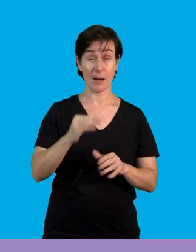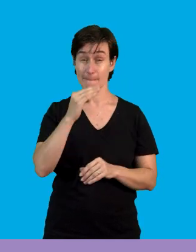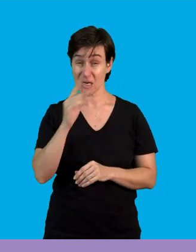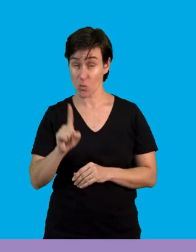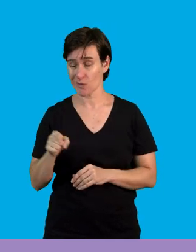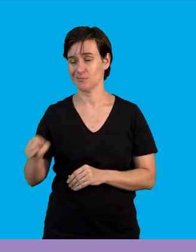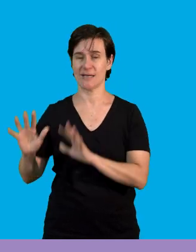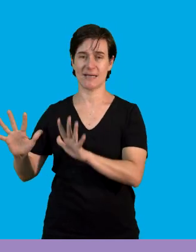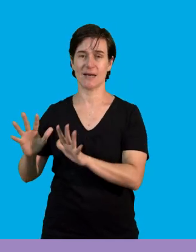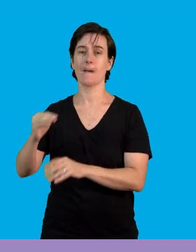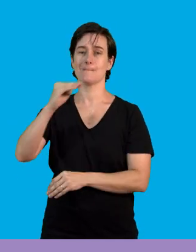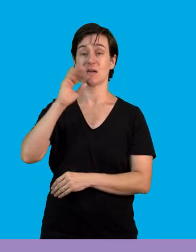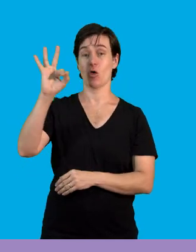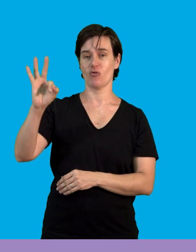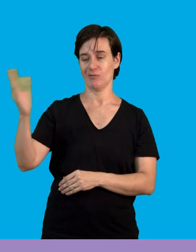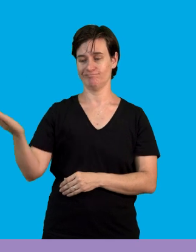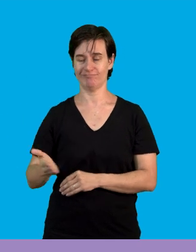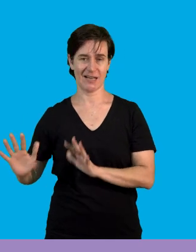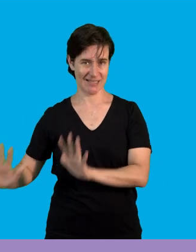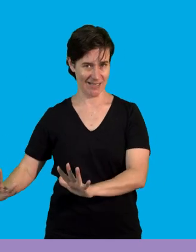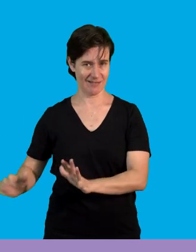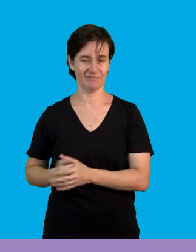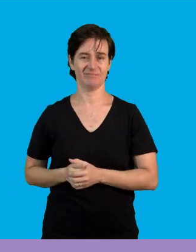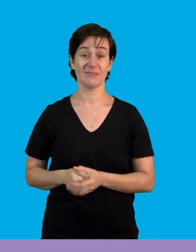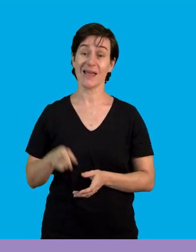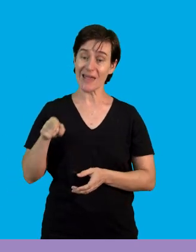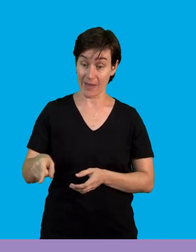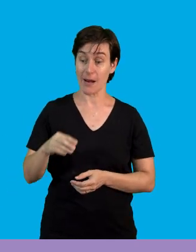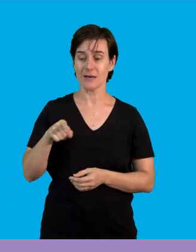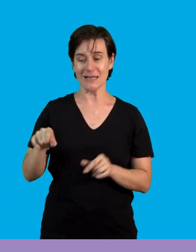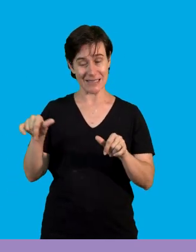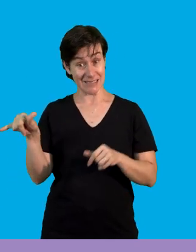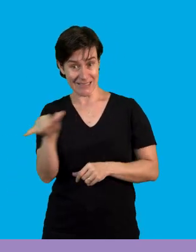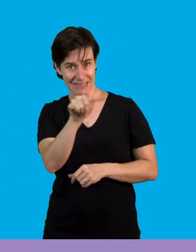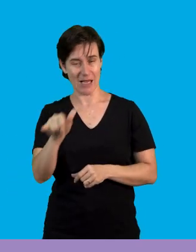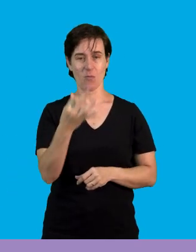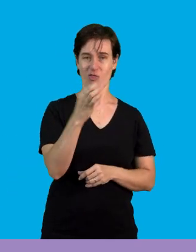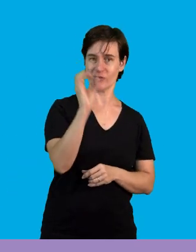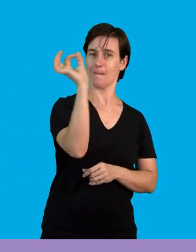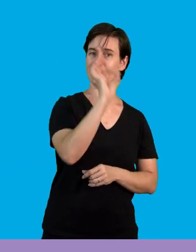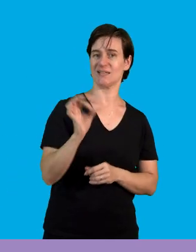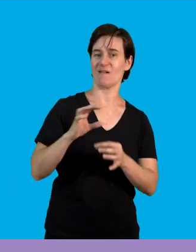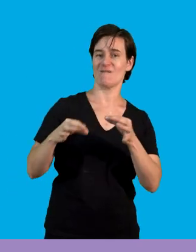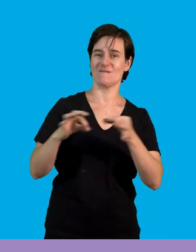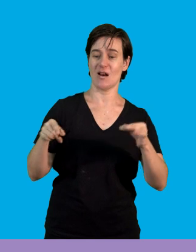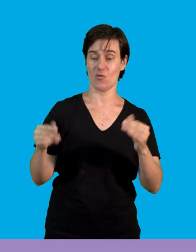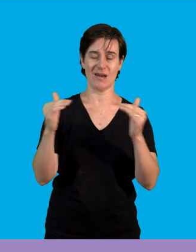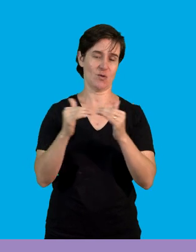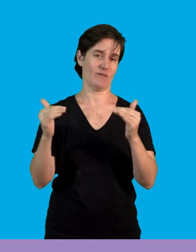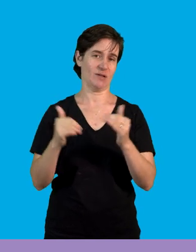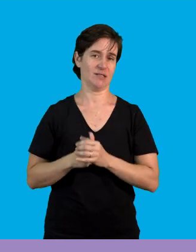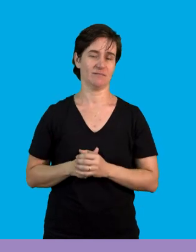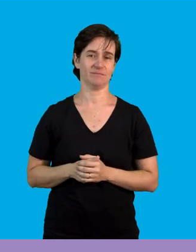10. So that is now a fraction, common fraction for 30%, and